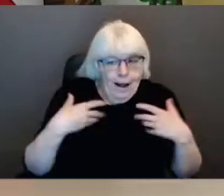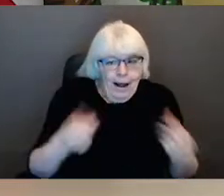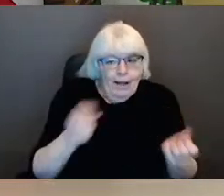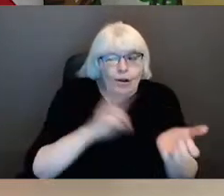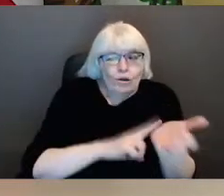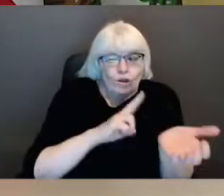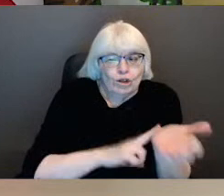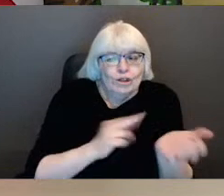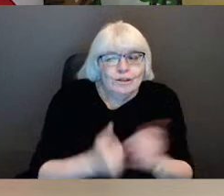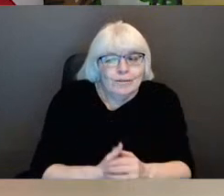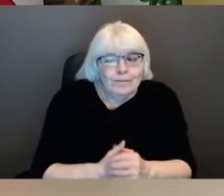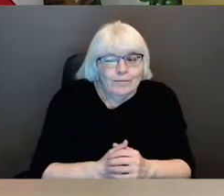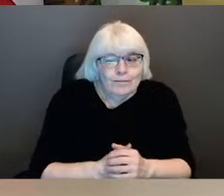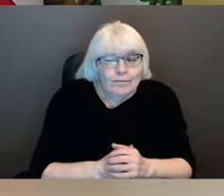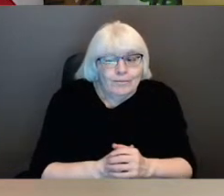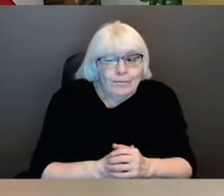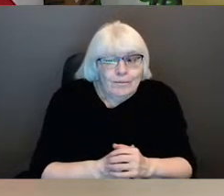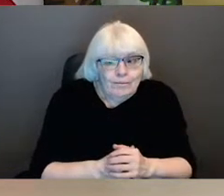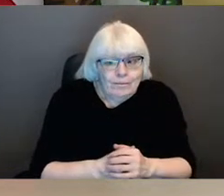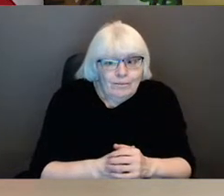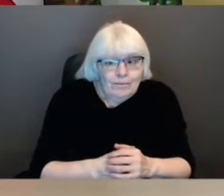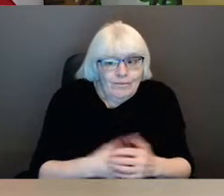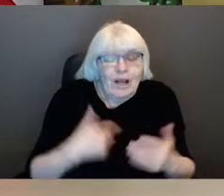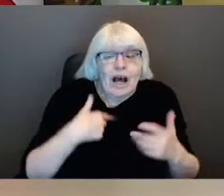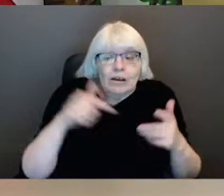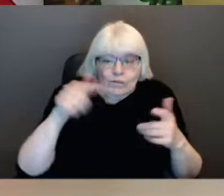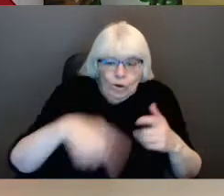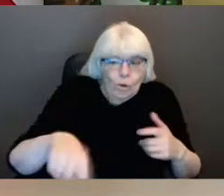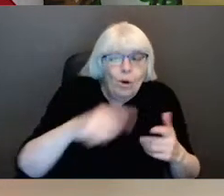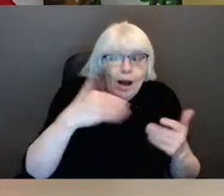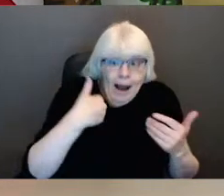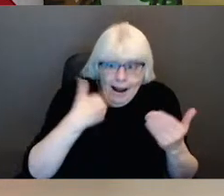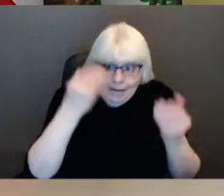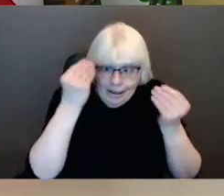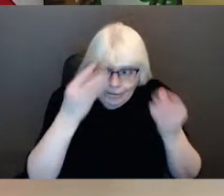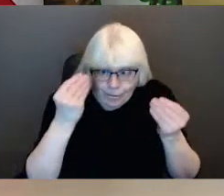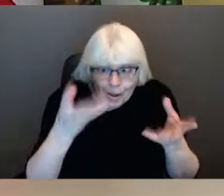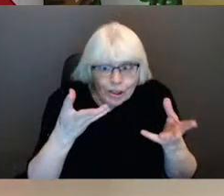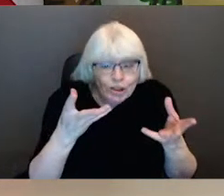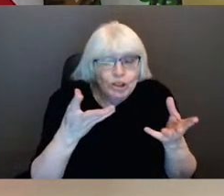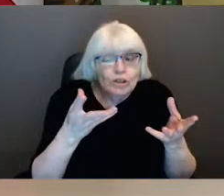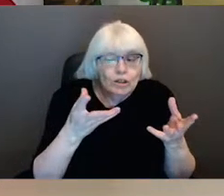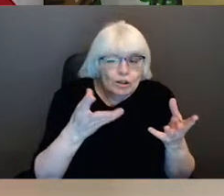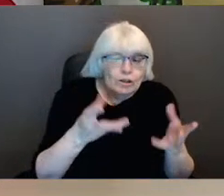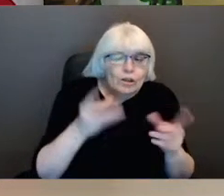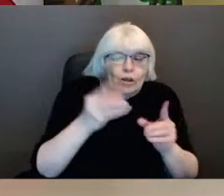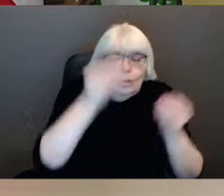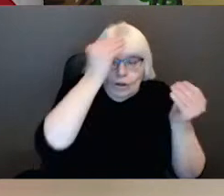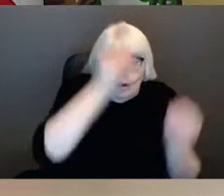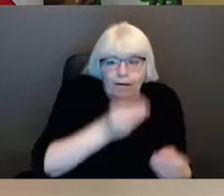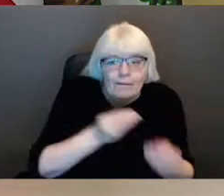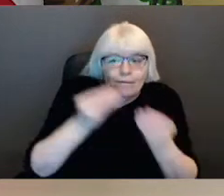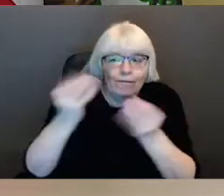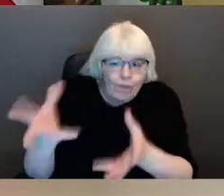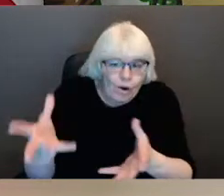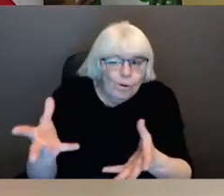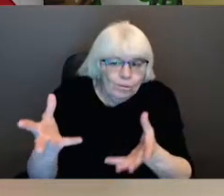they will make sure that they communicate that with the school as well. So I think that's